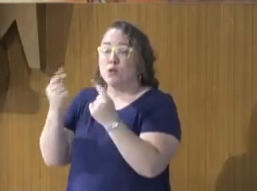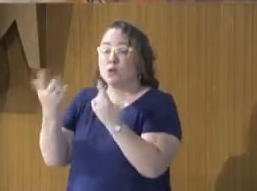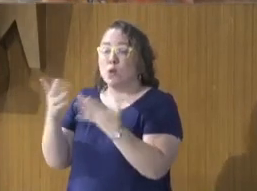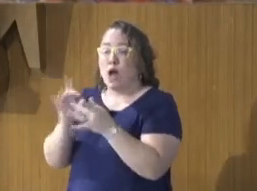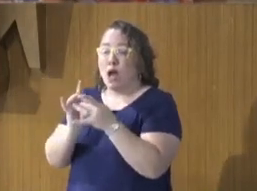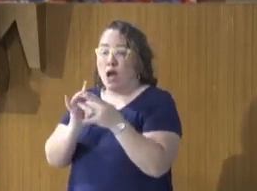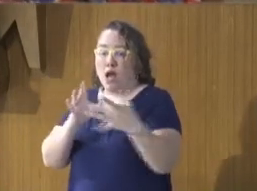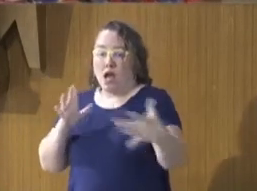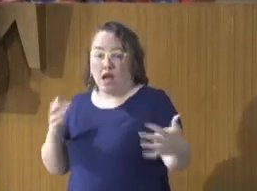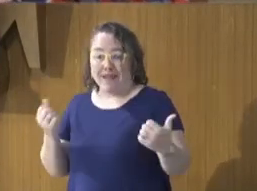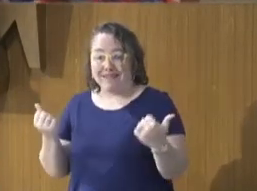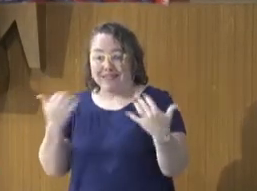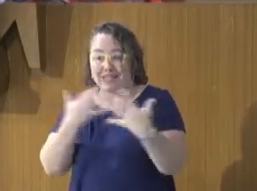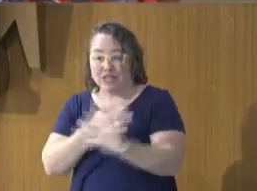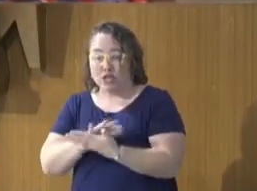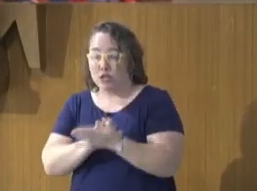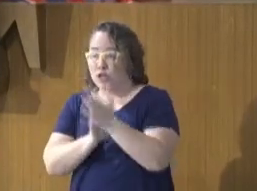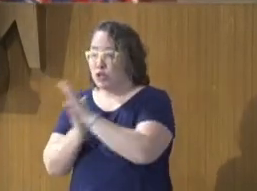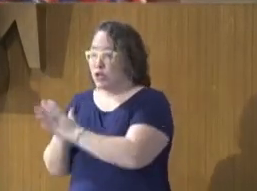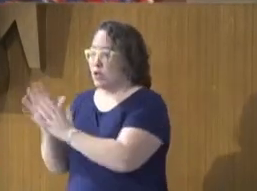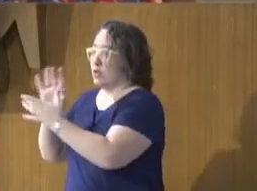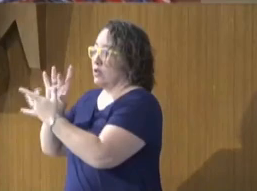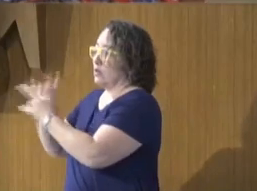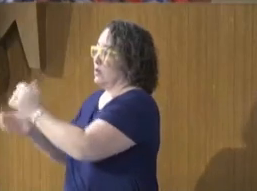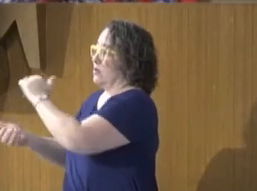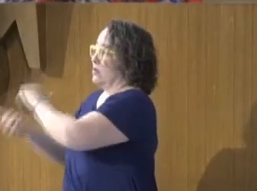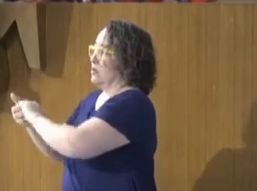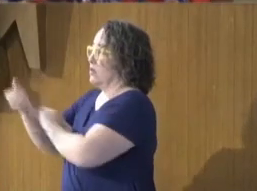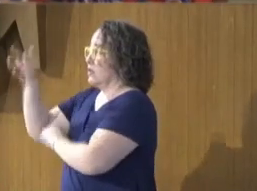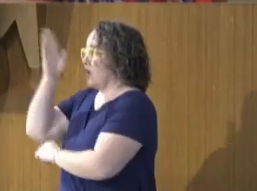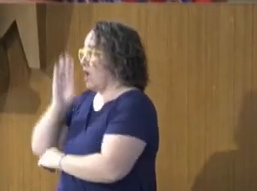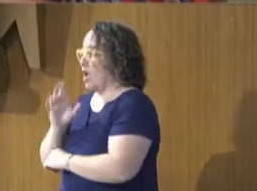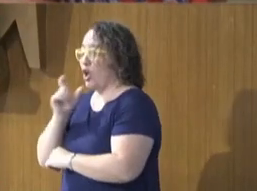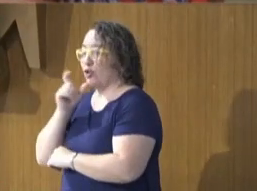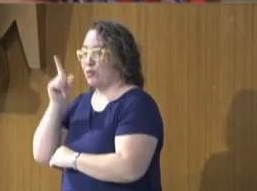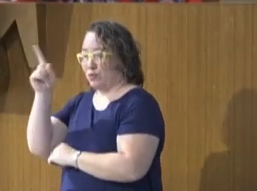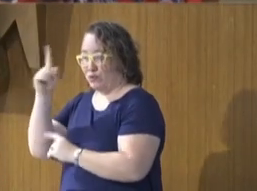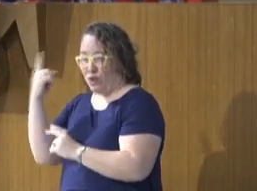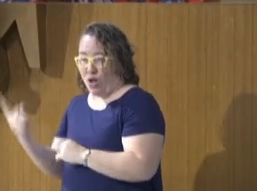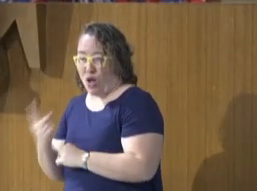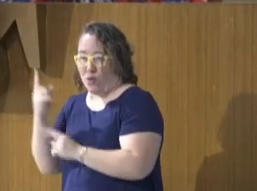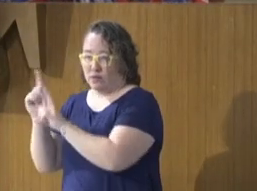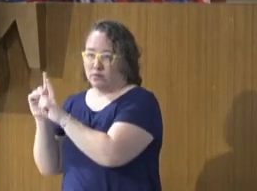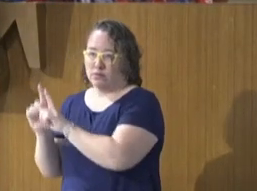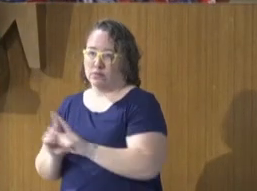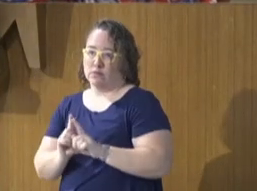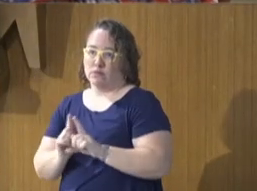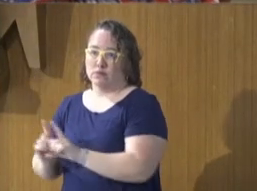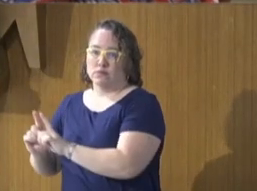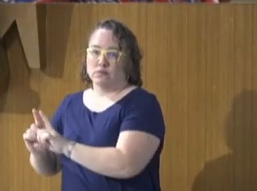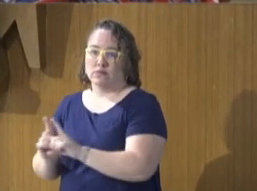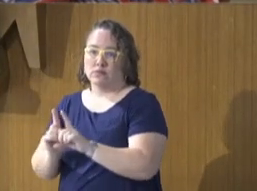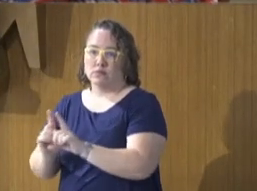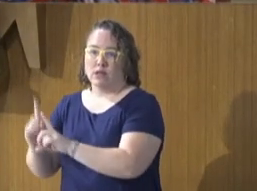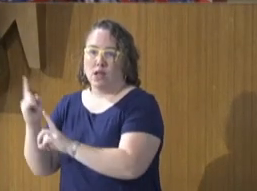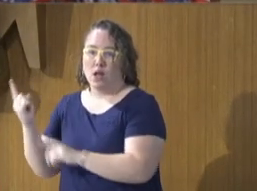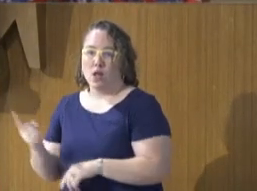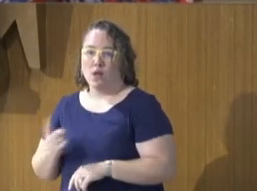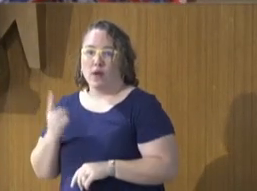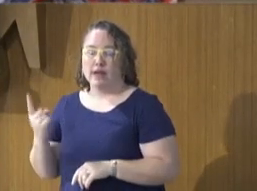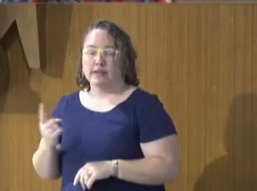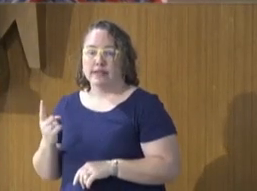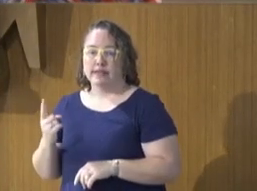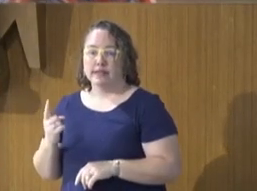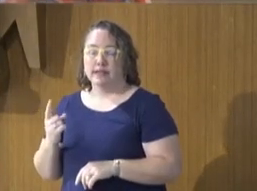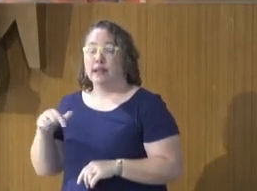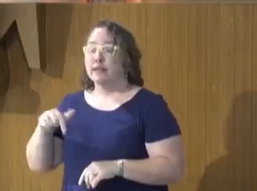our fears in order to cling to the God who, it turns out, is always with us. This is our